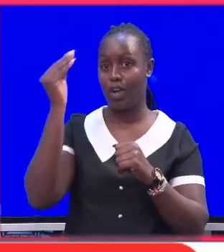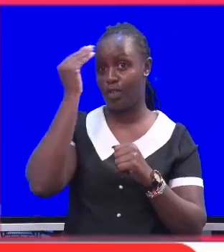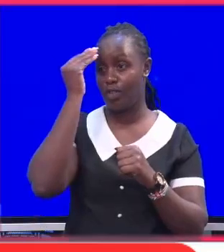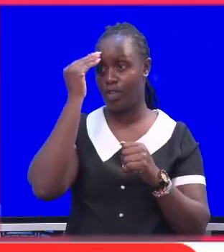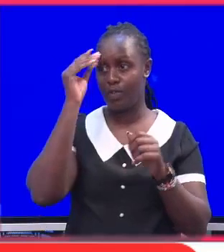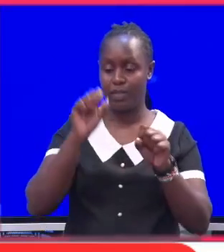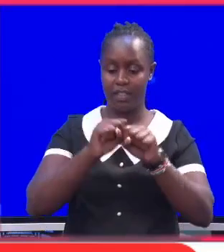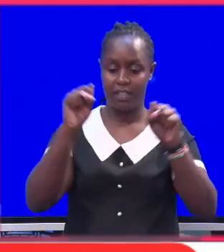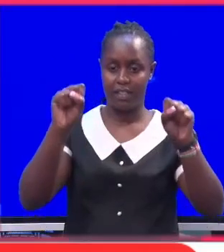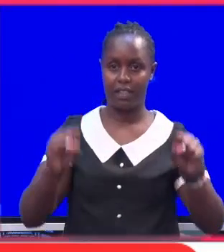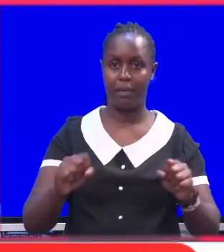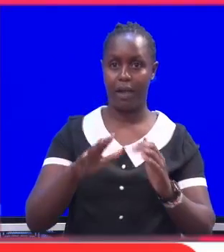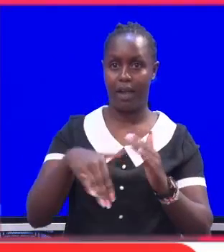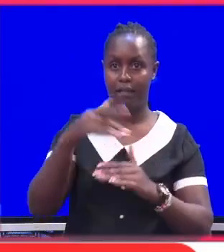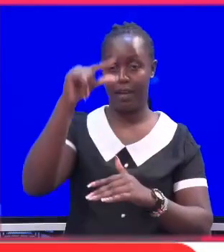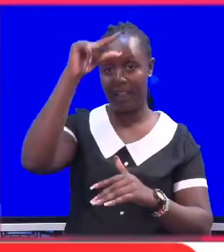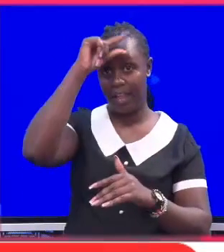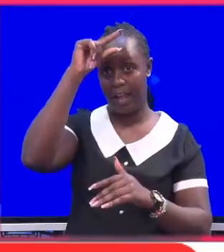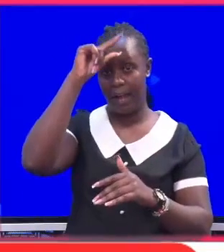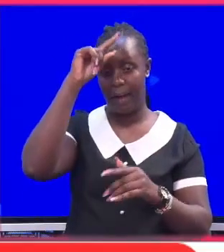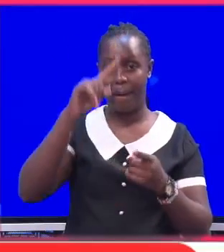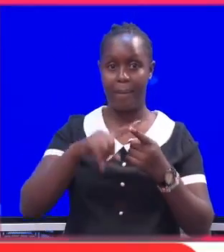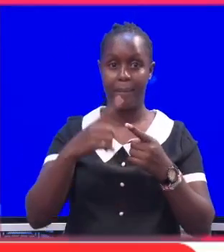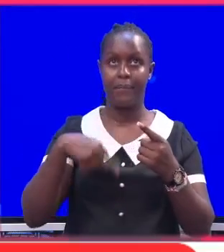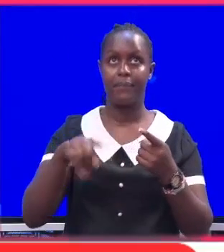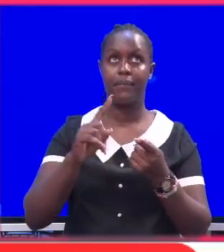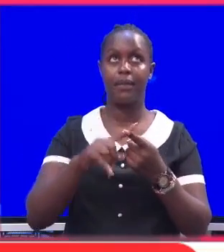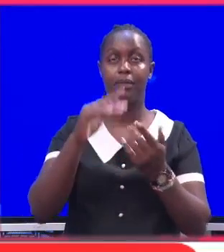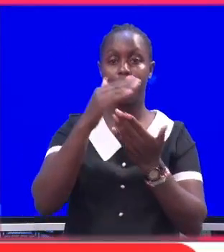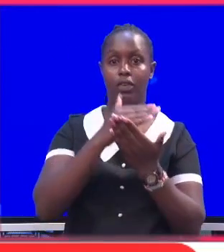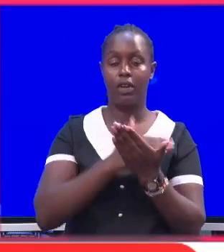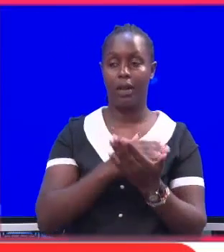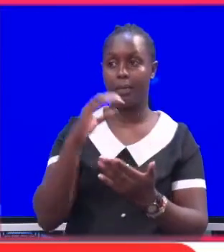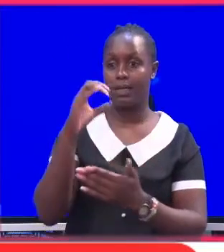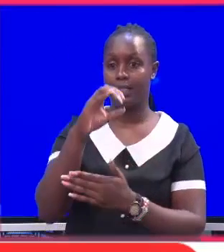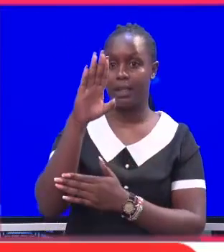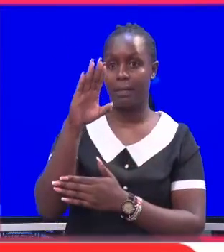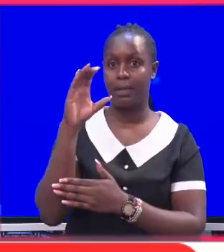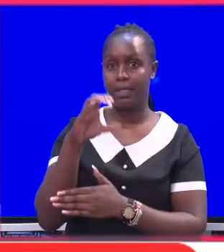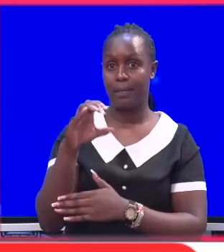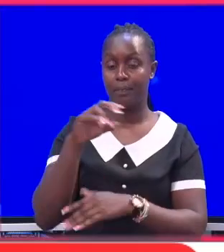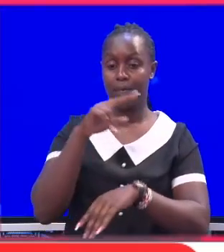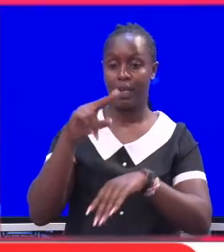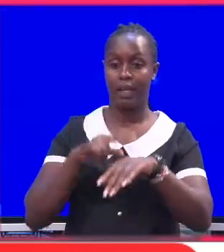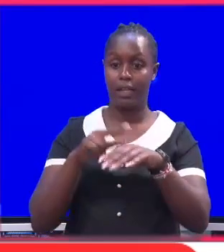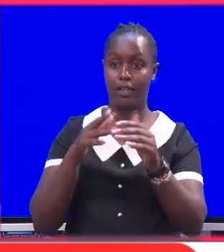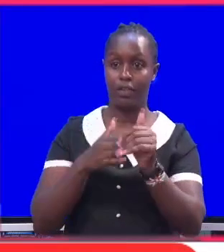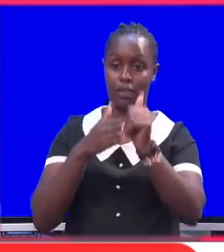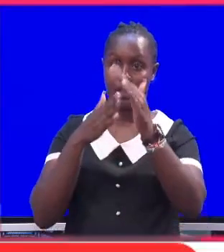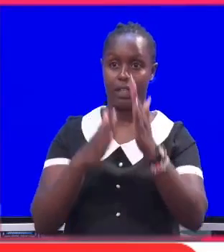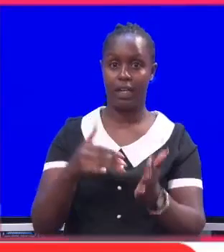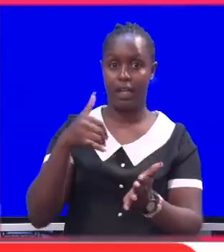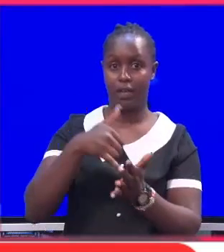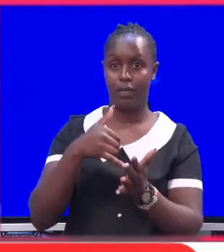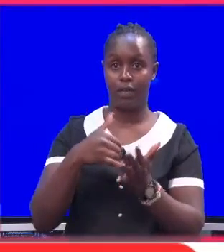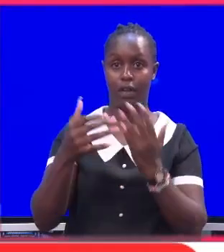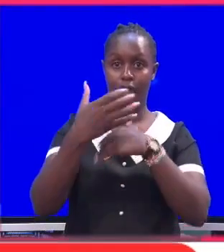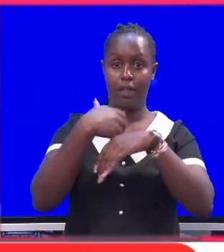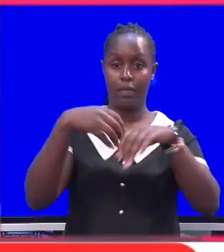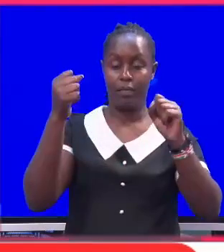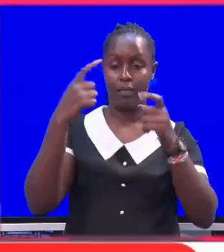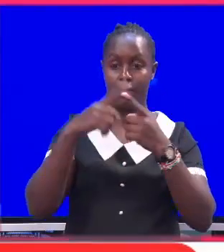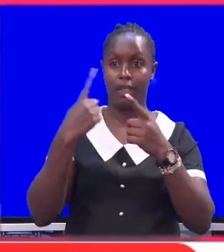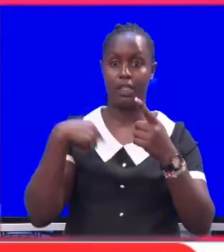the government introduced the competency-based curriculum CBC. Various national leaders, including the president, oversaw the opening